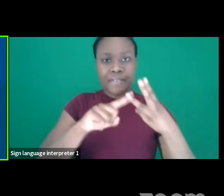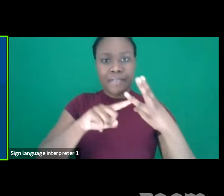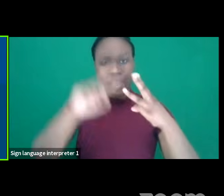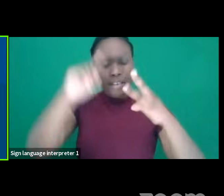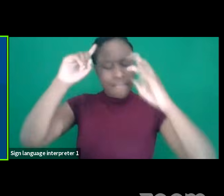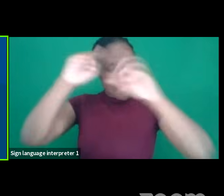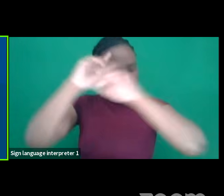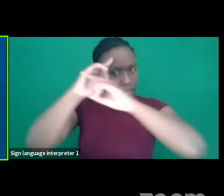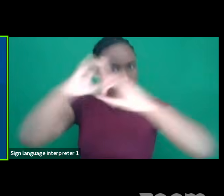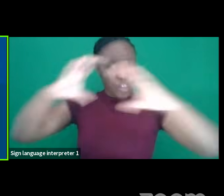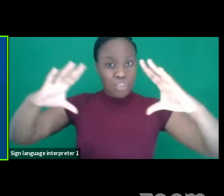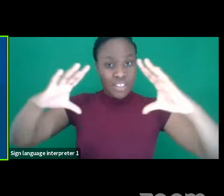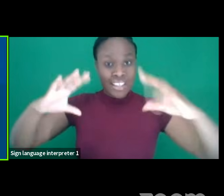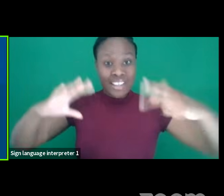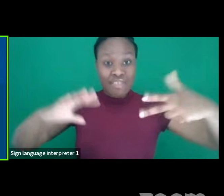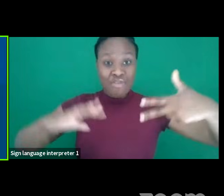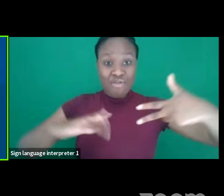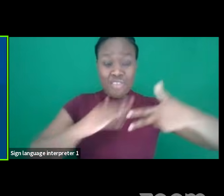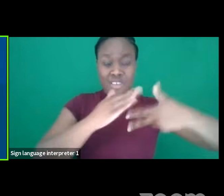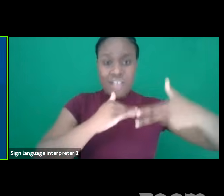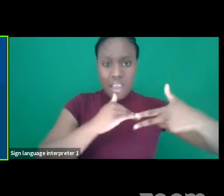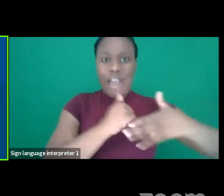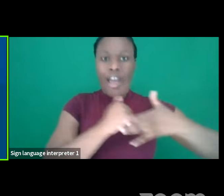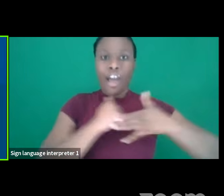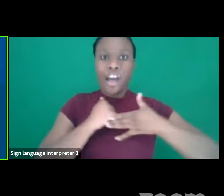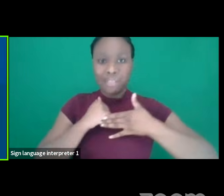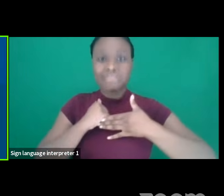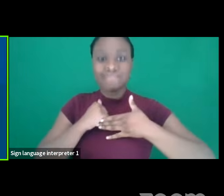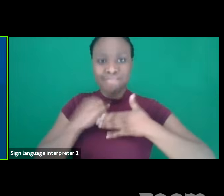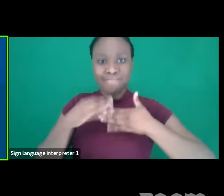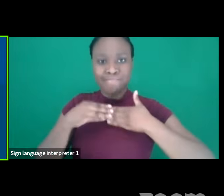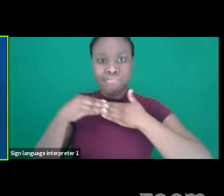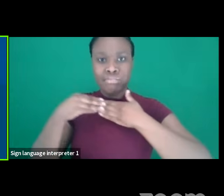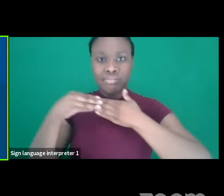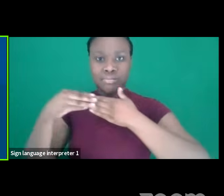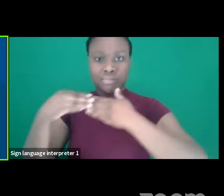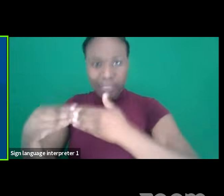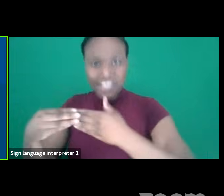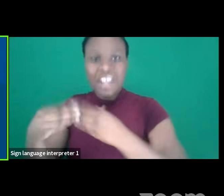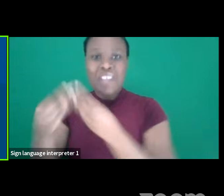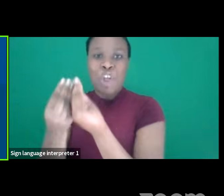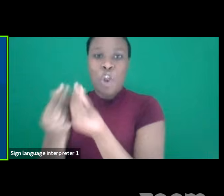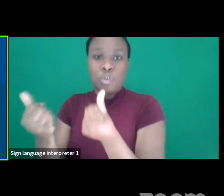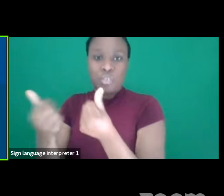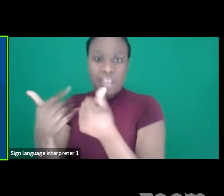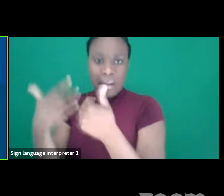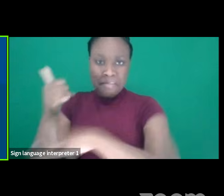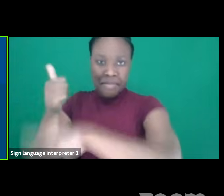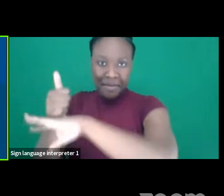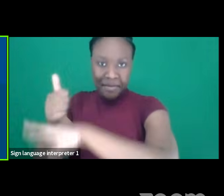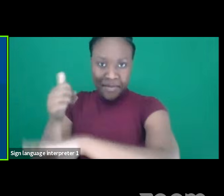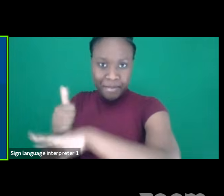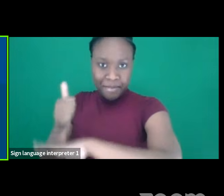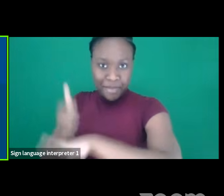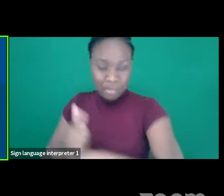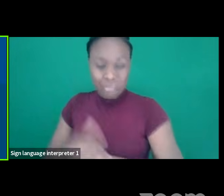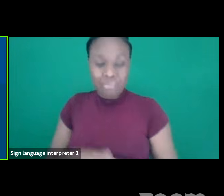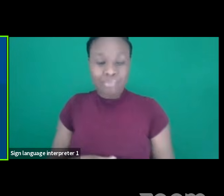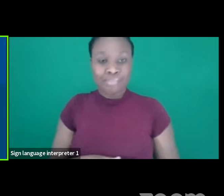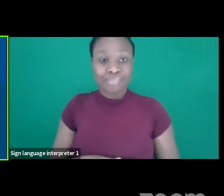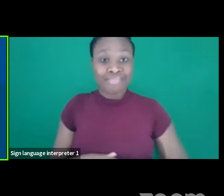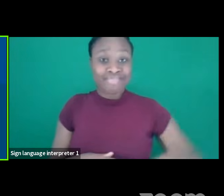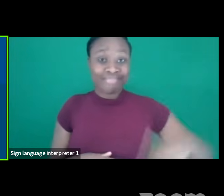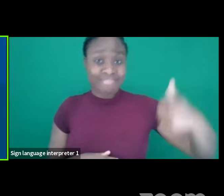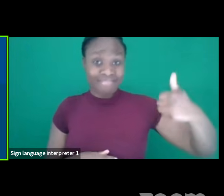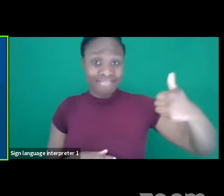key drivers to how we have put together these solutions. Our first strategic objective speaks about